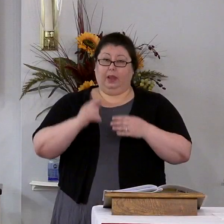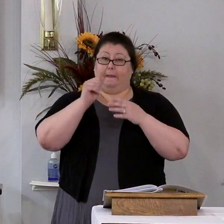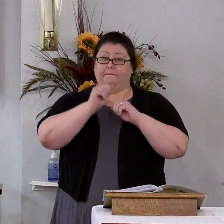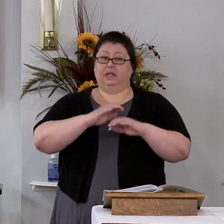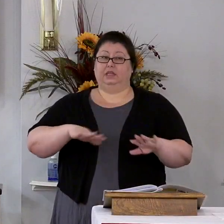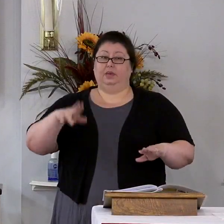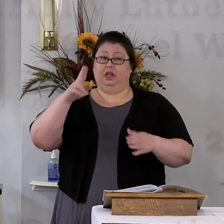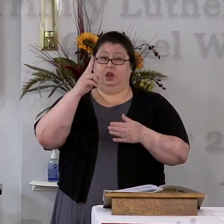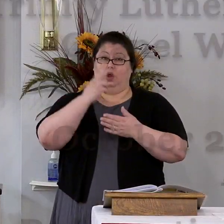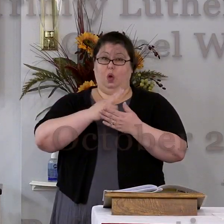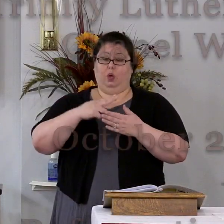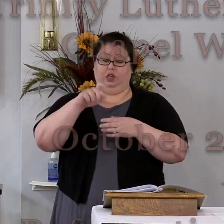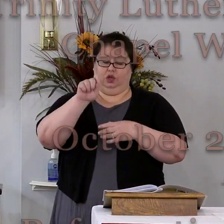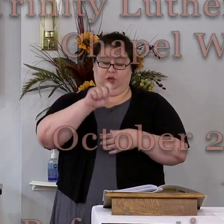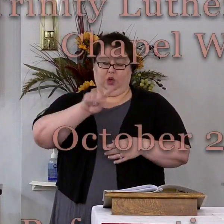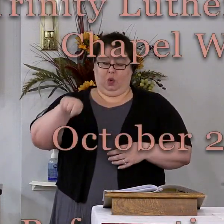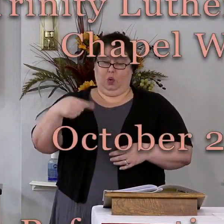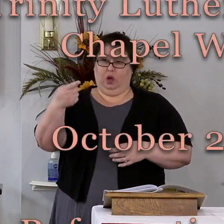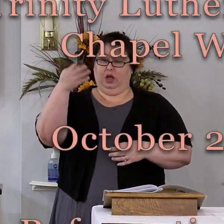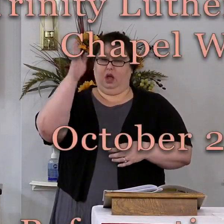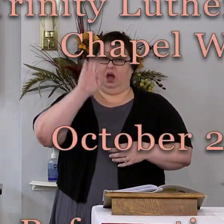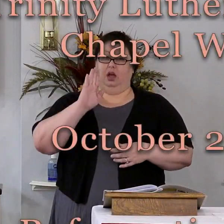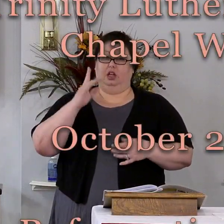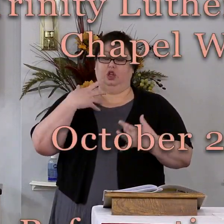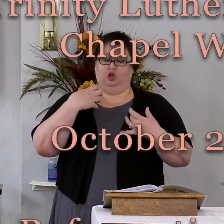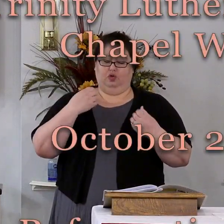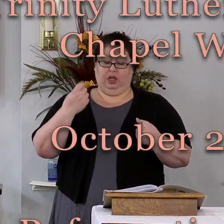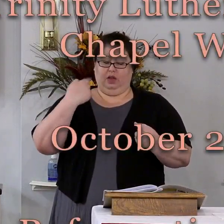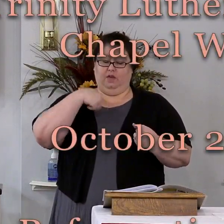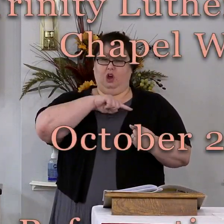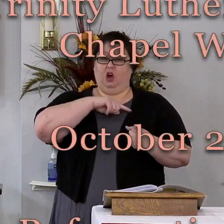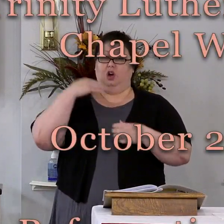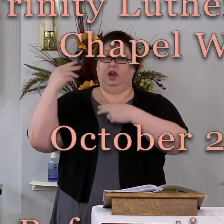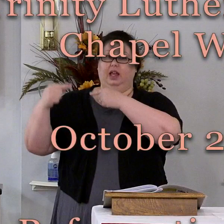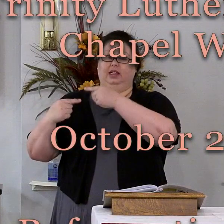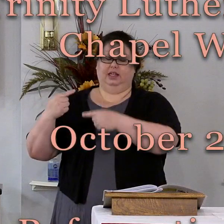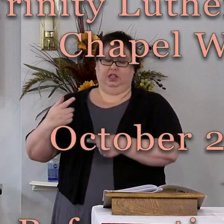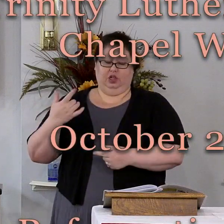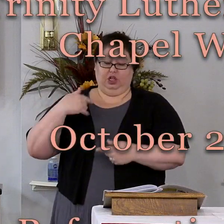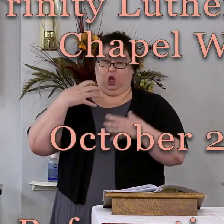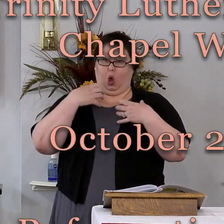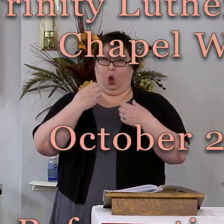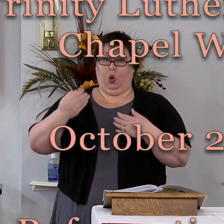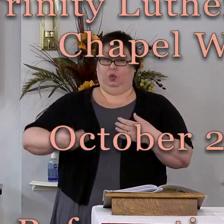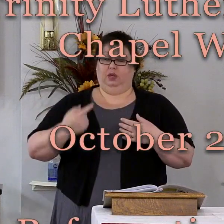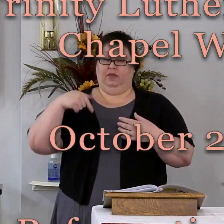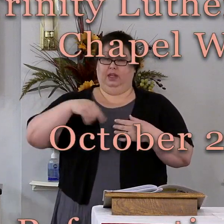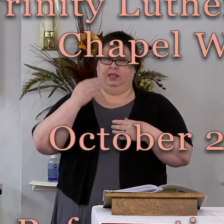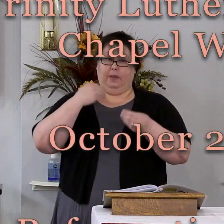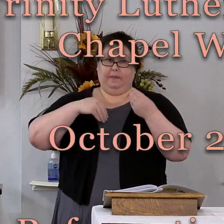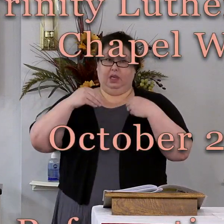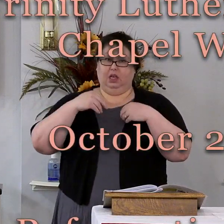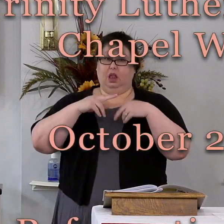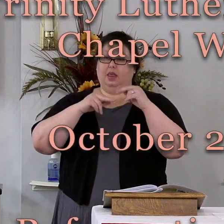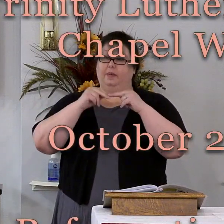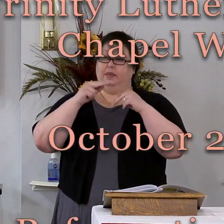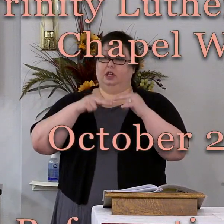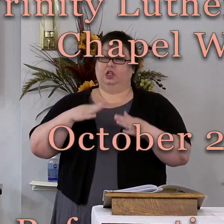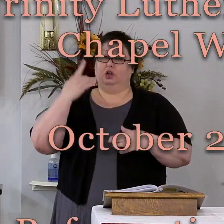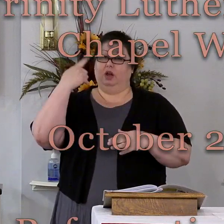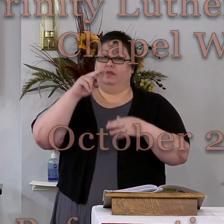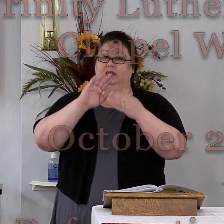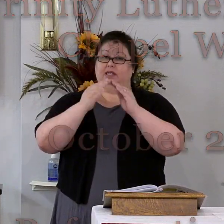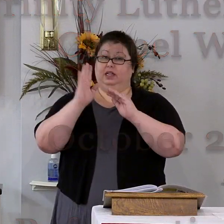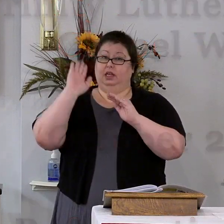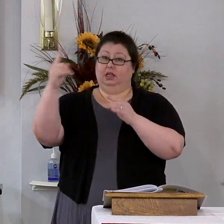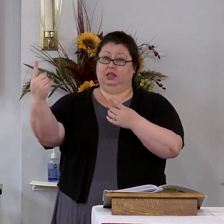Blessed be the Holy Trinity, one God, the strength of our ancestors, the host of this meal, the builder of the city that is